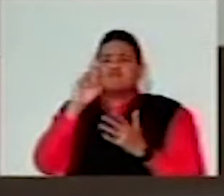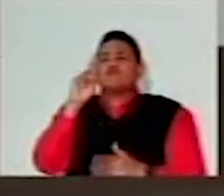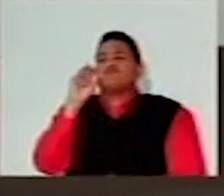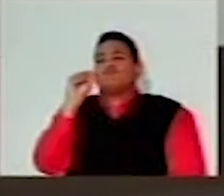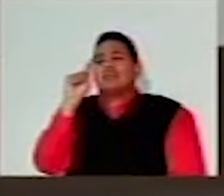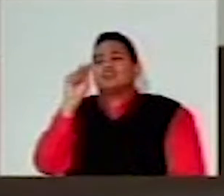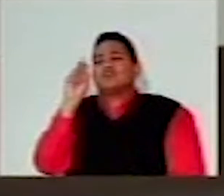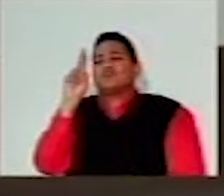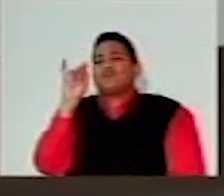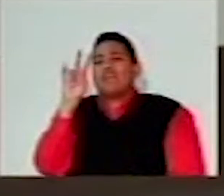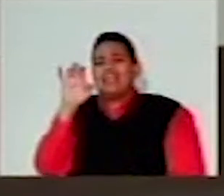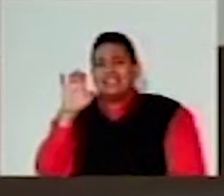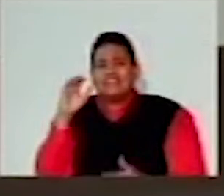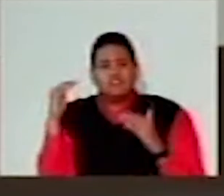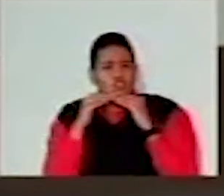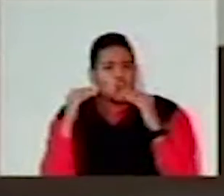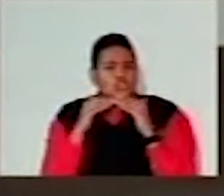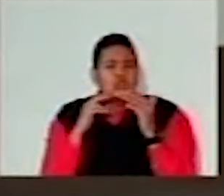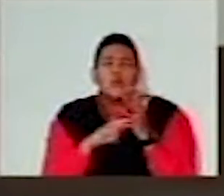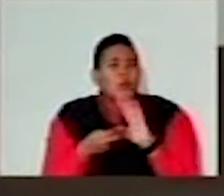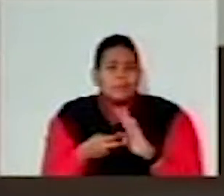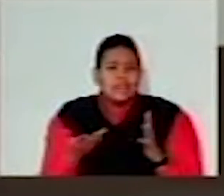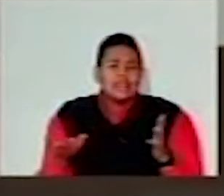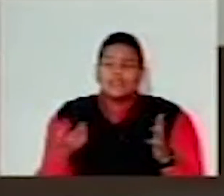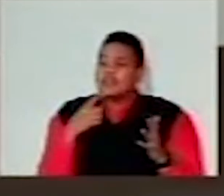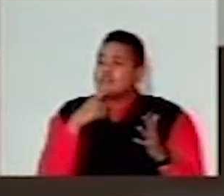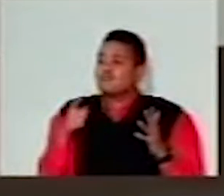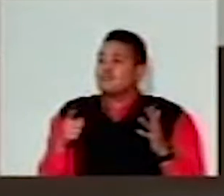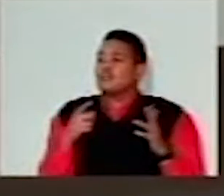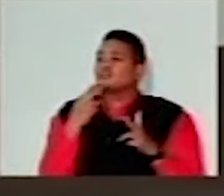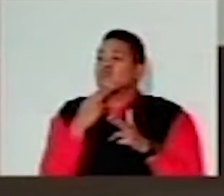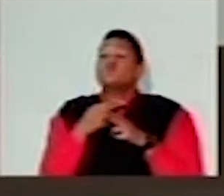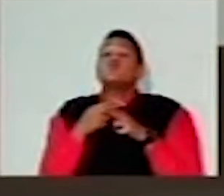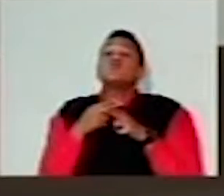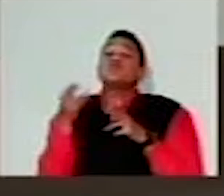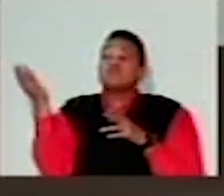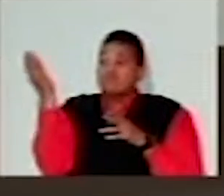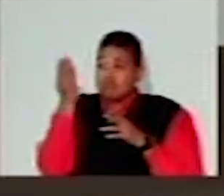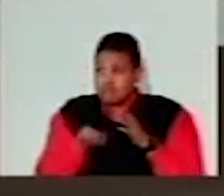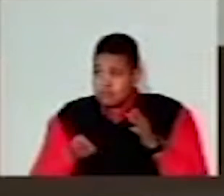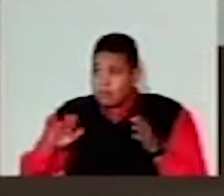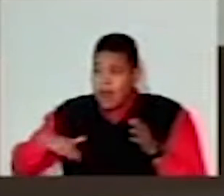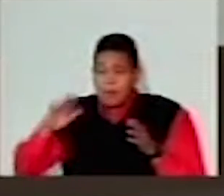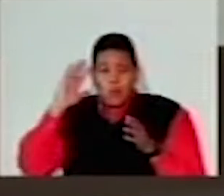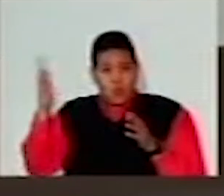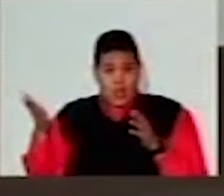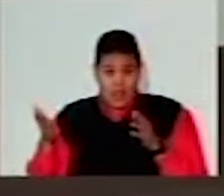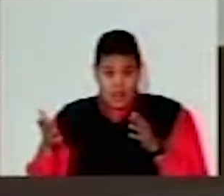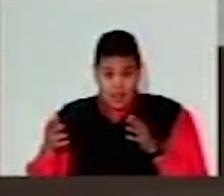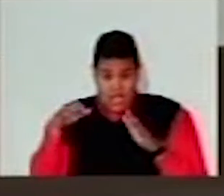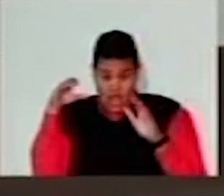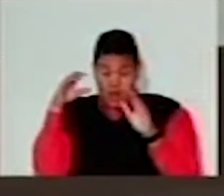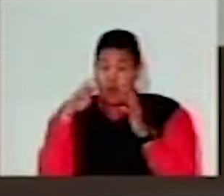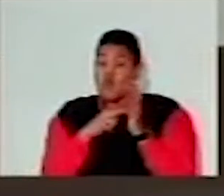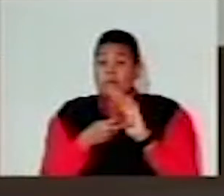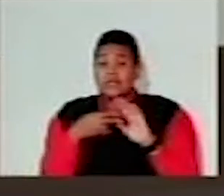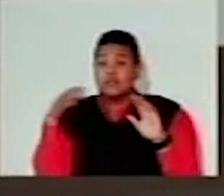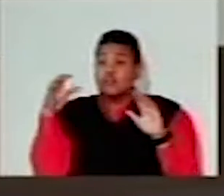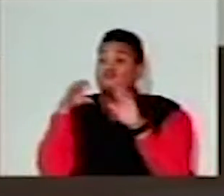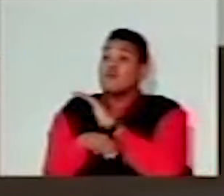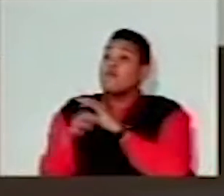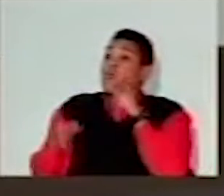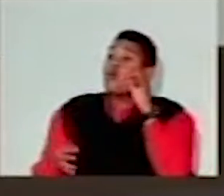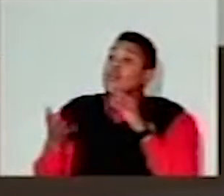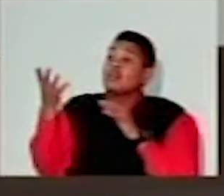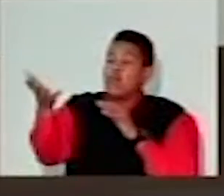justice. And restorative justice, Mr. Speaker, the bill will shortly come to Parliament, where in the criminal courts, if we